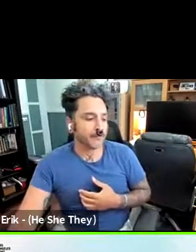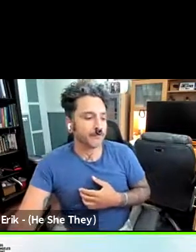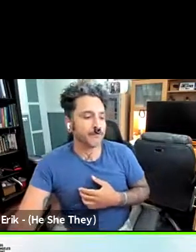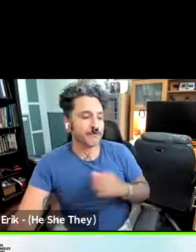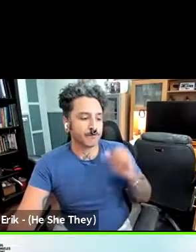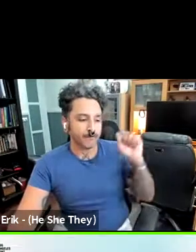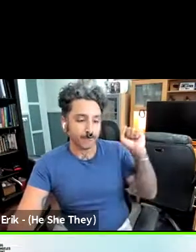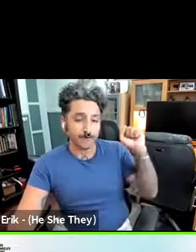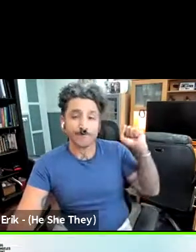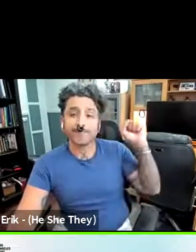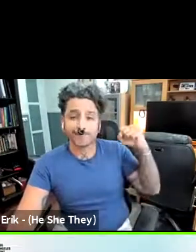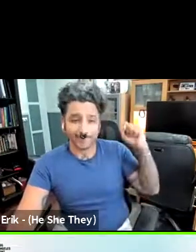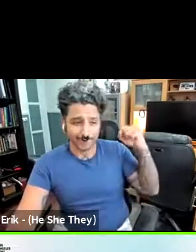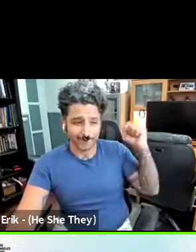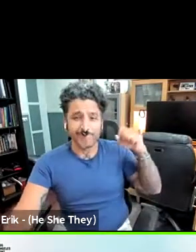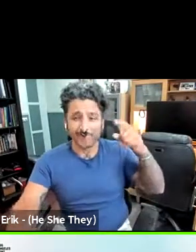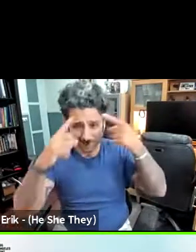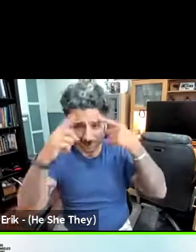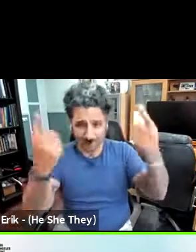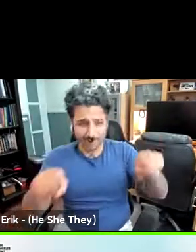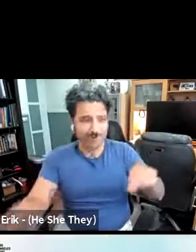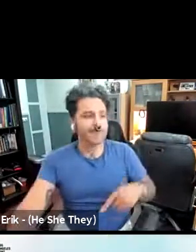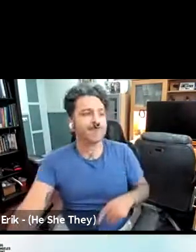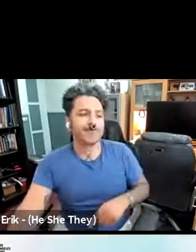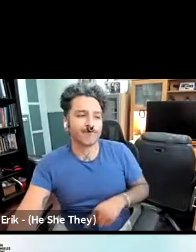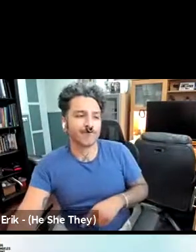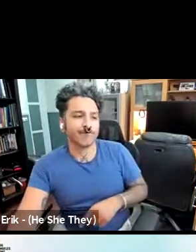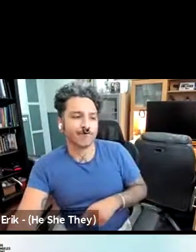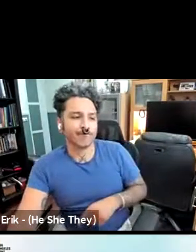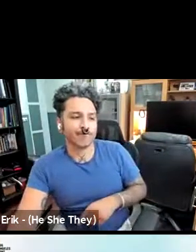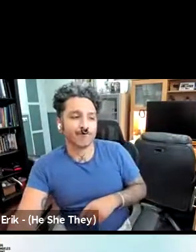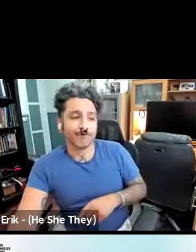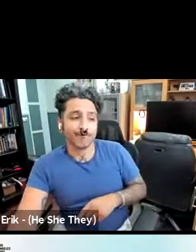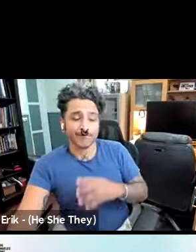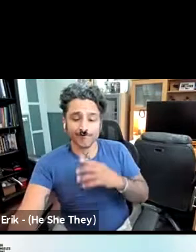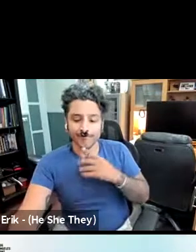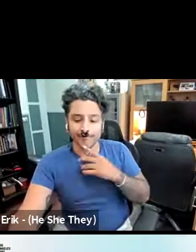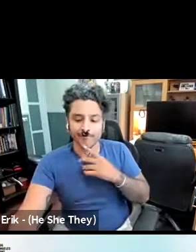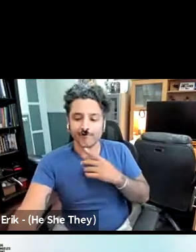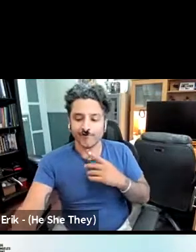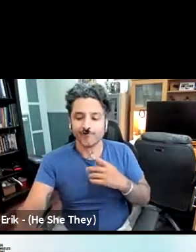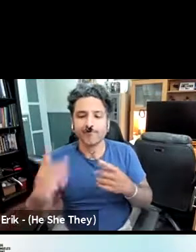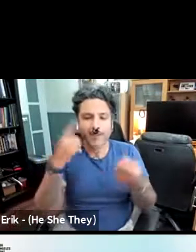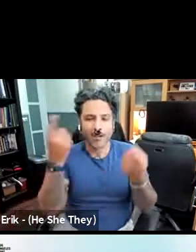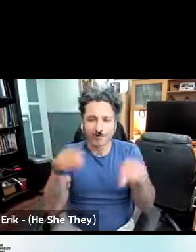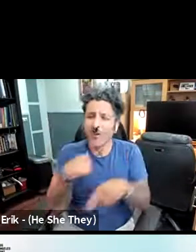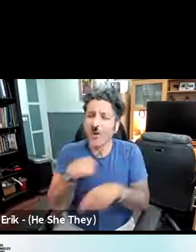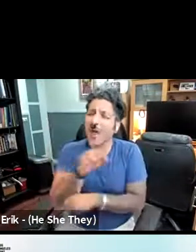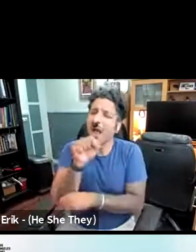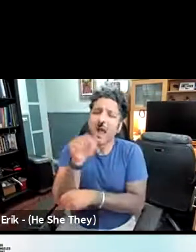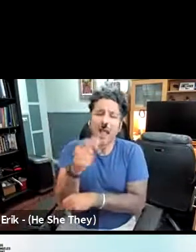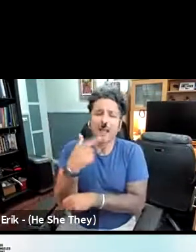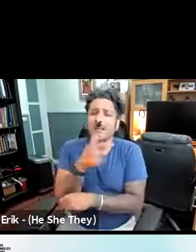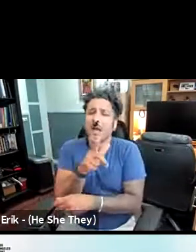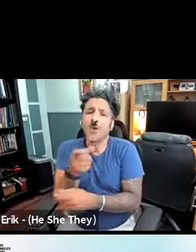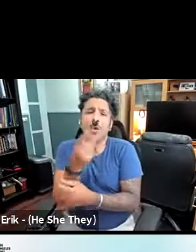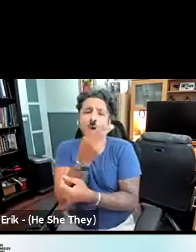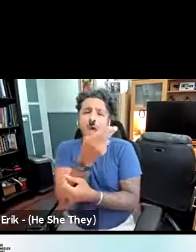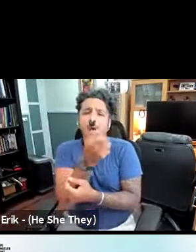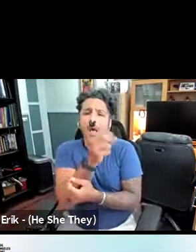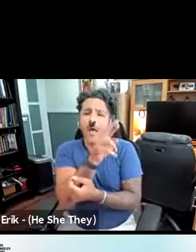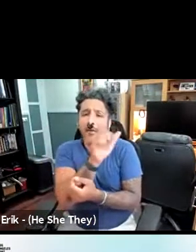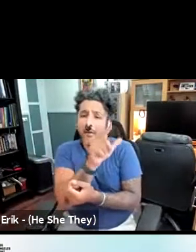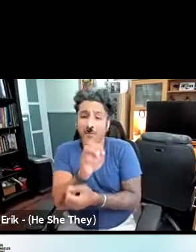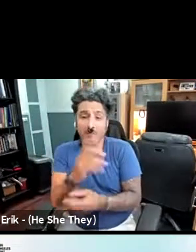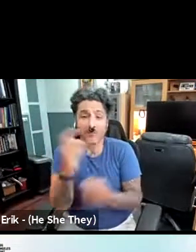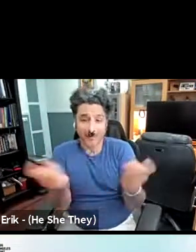Yes. Ashe. Yes. I know, I wish I had was able to go to that Harlem celebration that